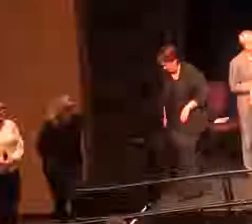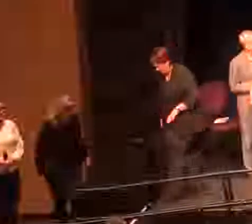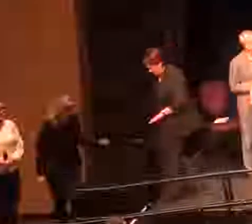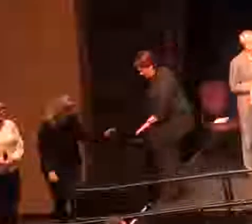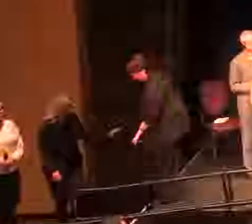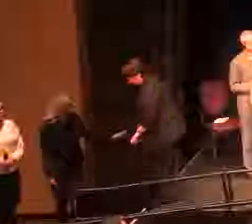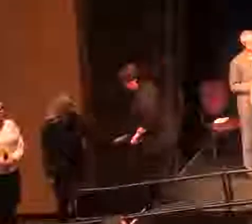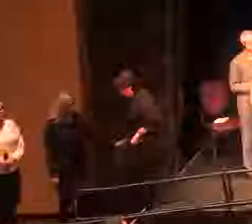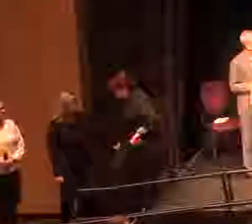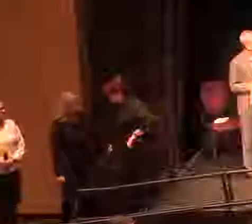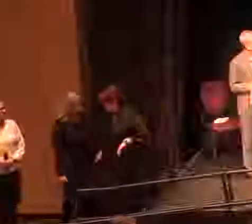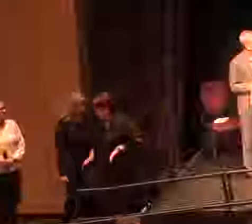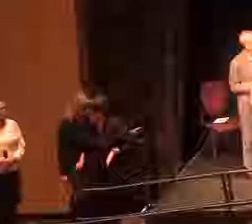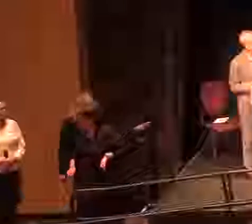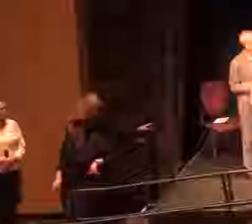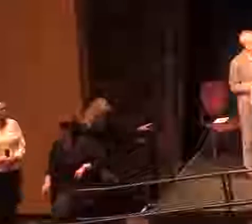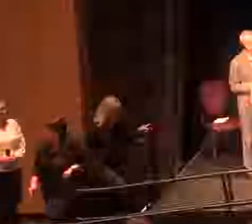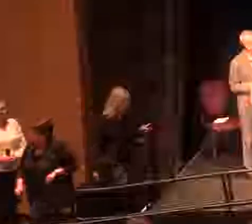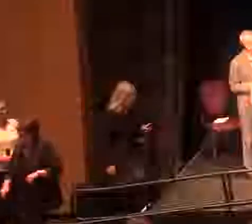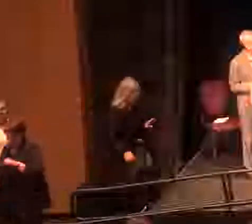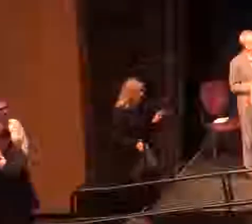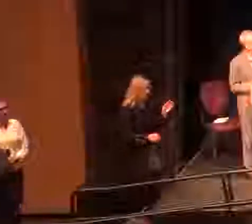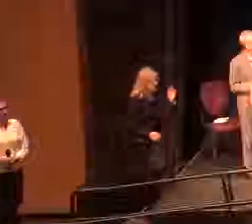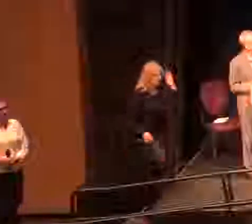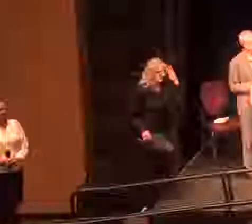maybe Catherine, and then Stephen. You have something to say too?